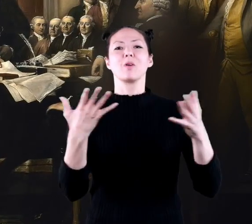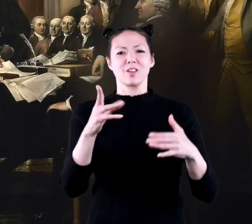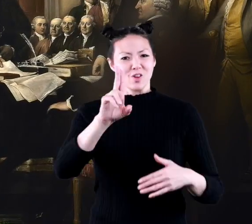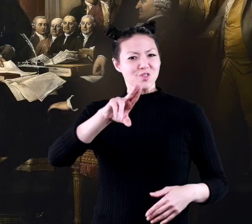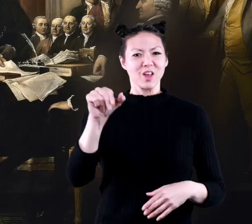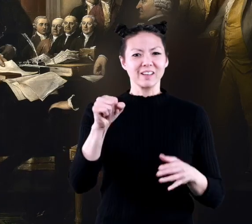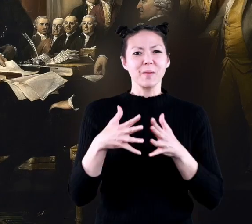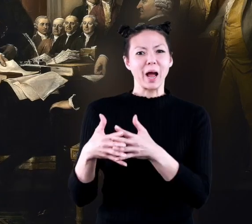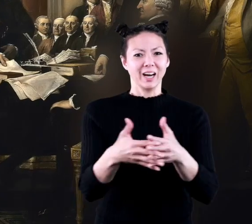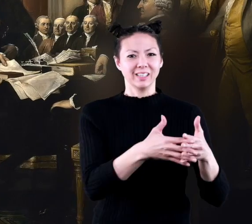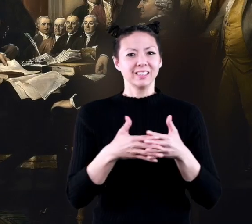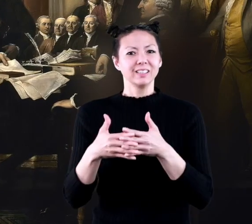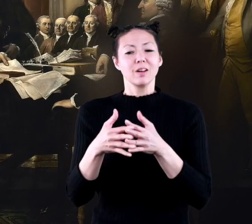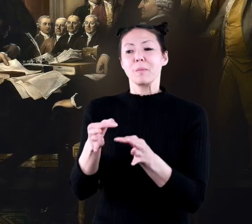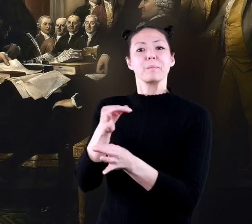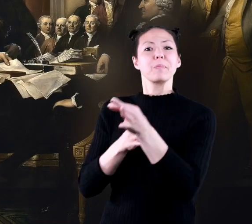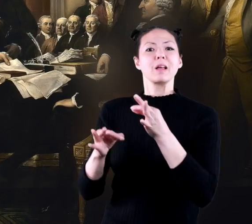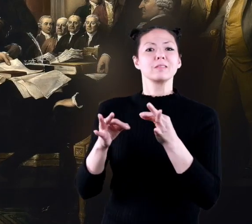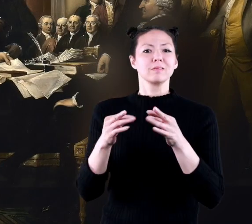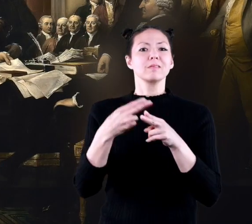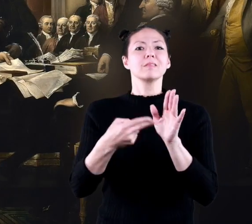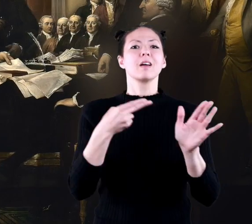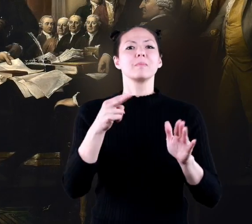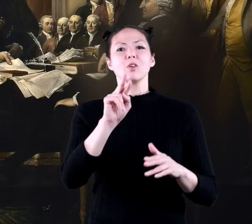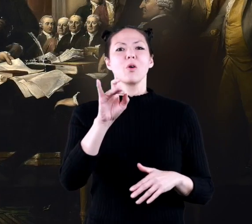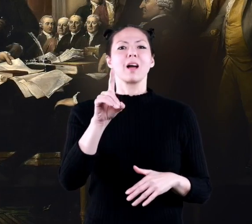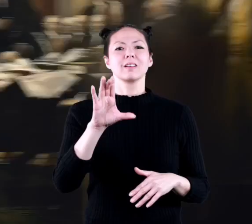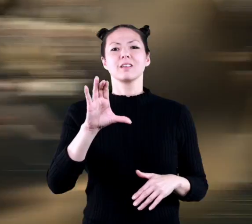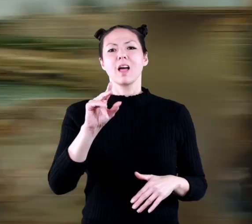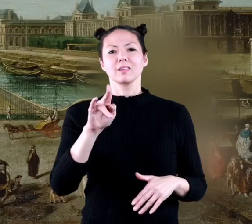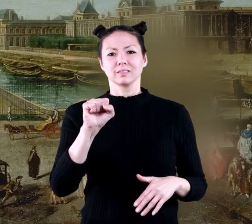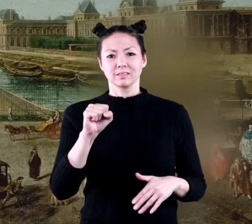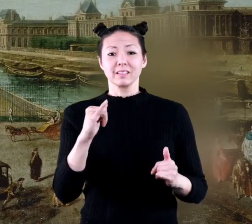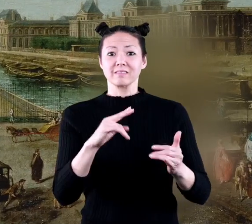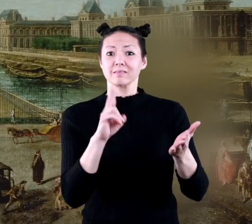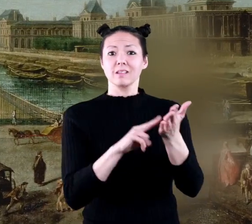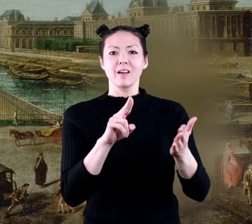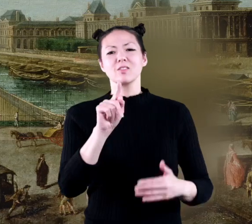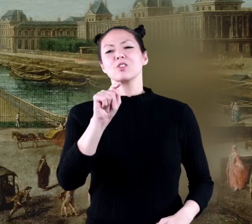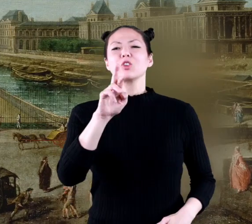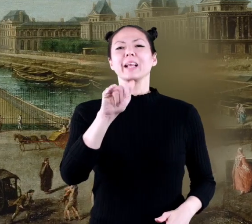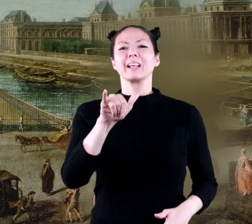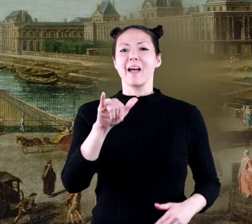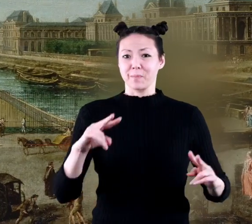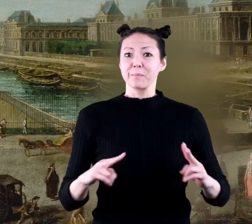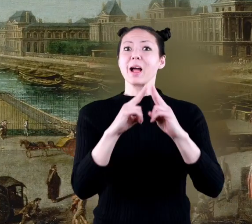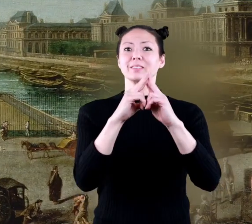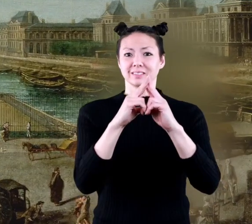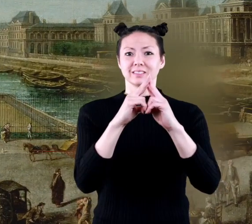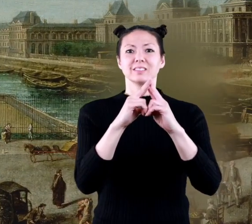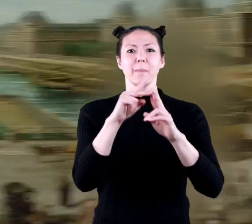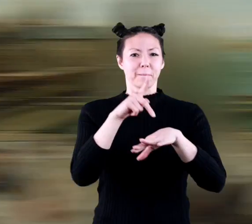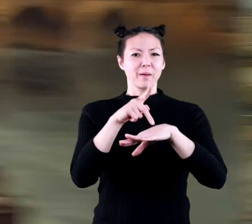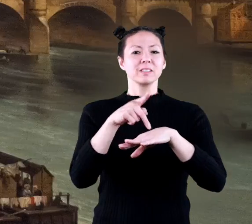United States of America, which replaced the term United Colonies. With the signing of the Treaty of Paris in